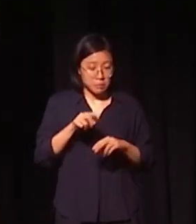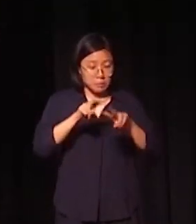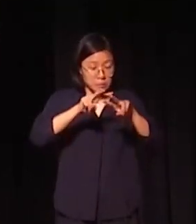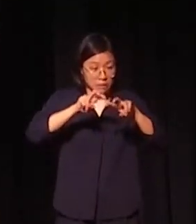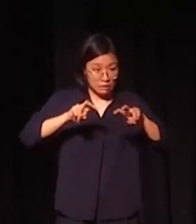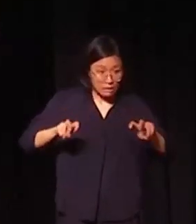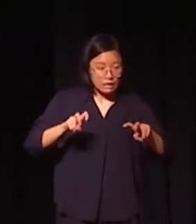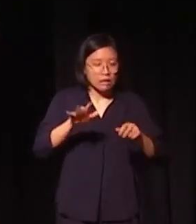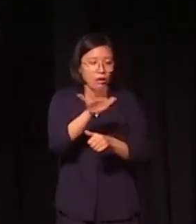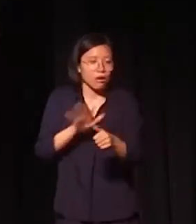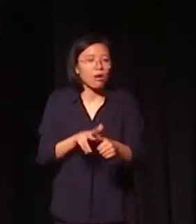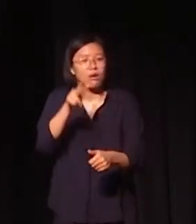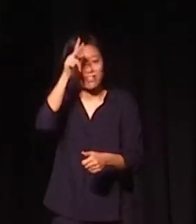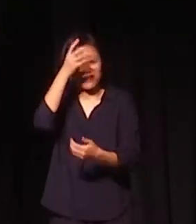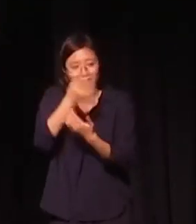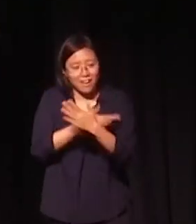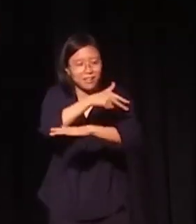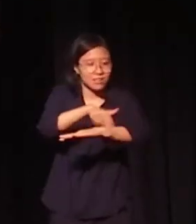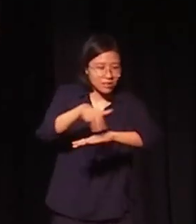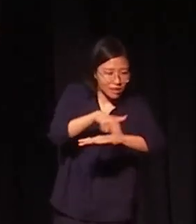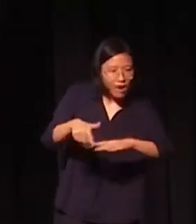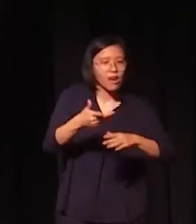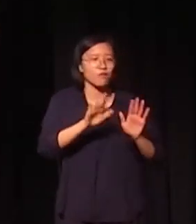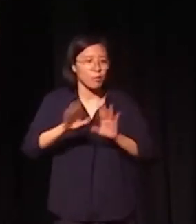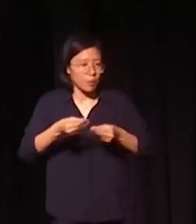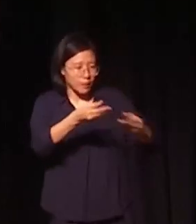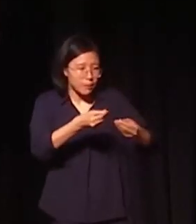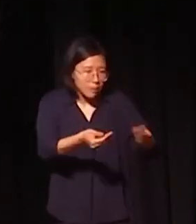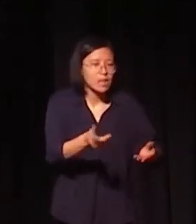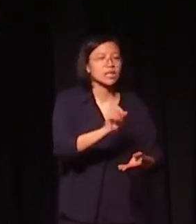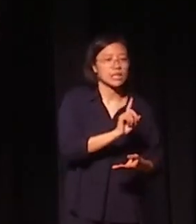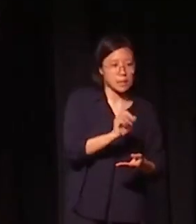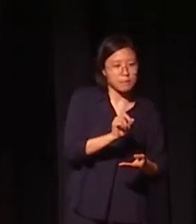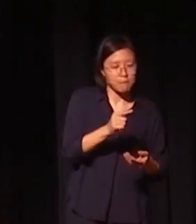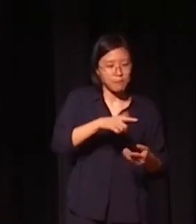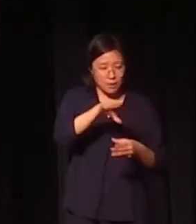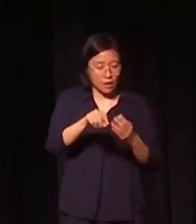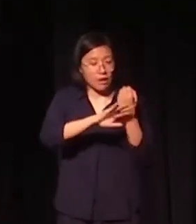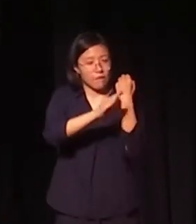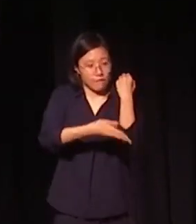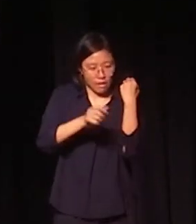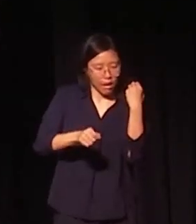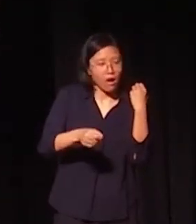on policy and provision services of sign language interpreting in courts in many countries.